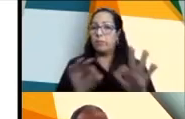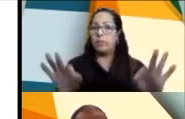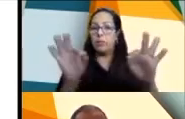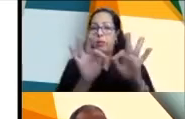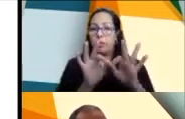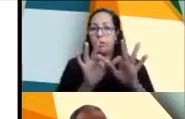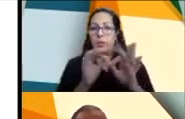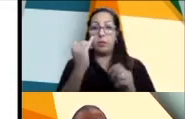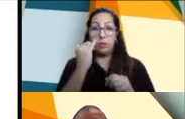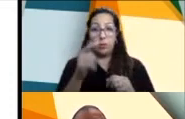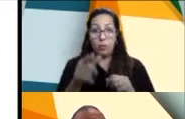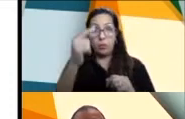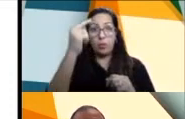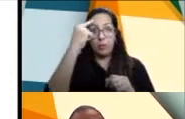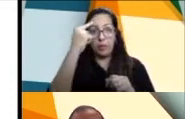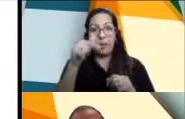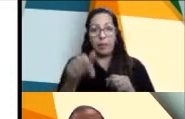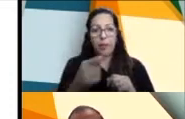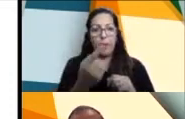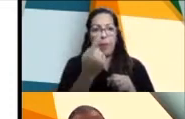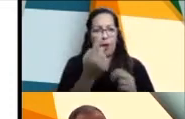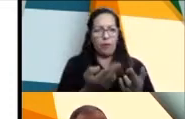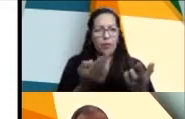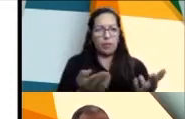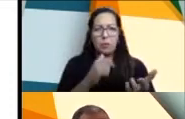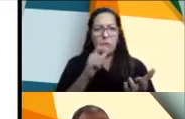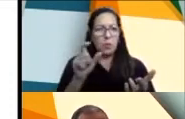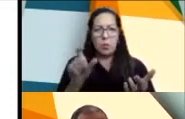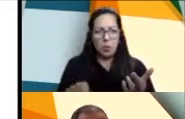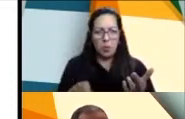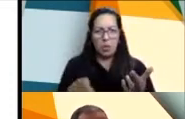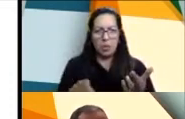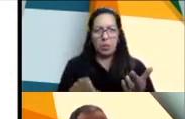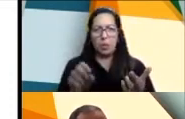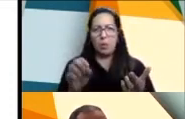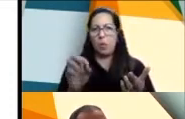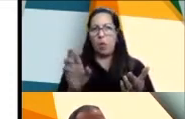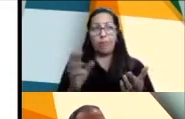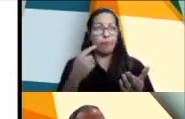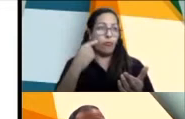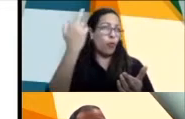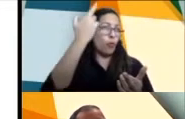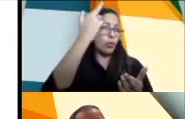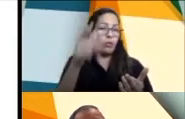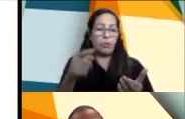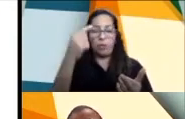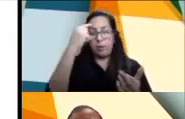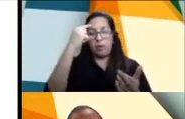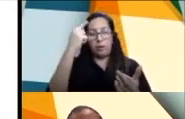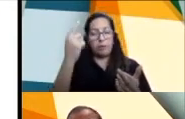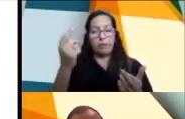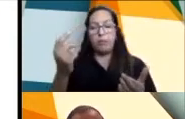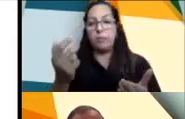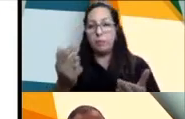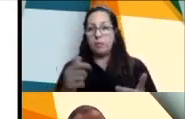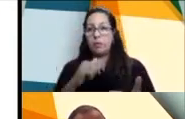if you understand that one of these resources is not needed, or for whatever reason you understand that you don't need to use it,